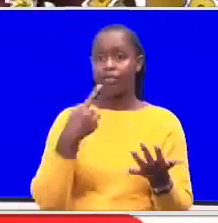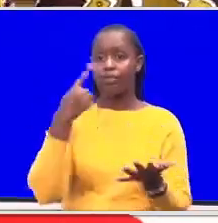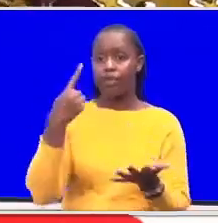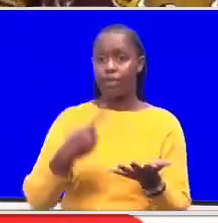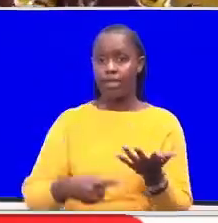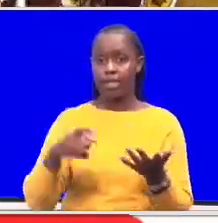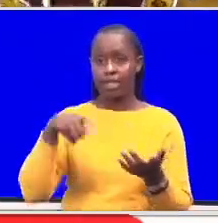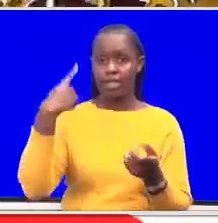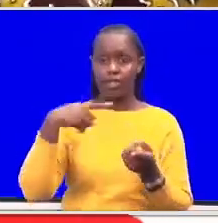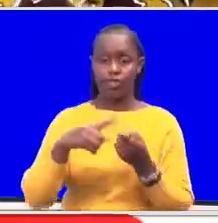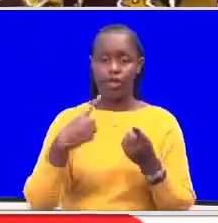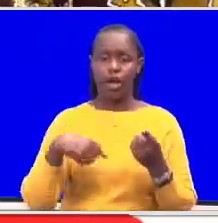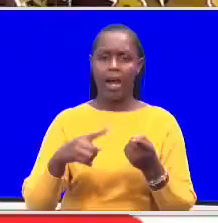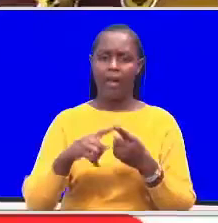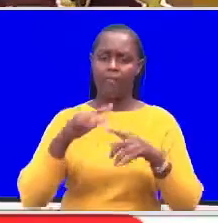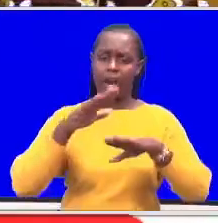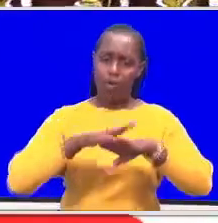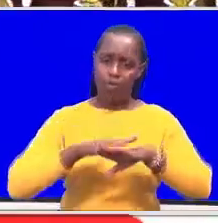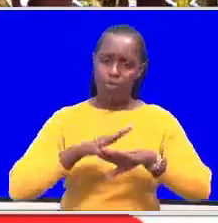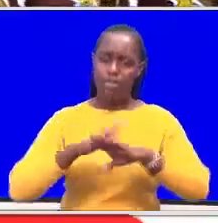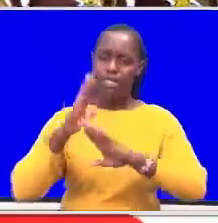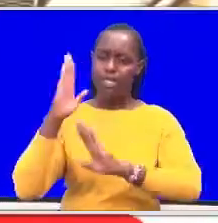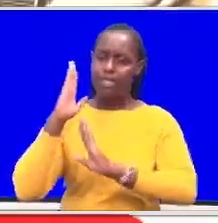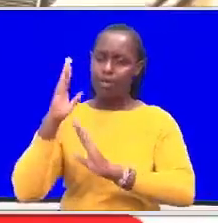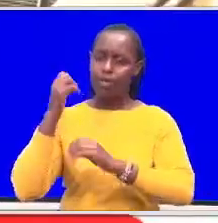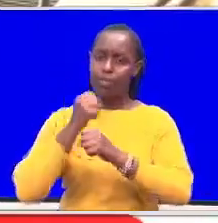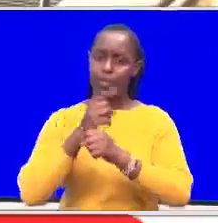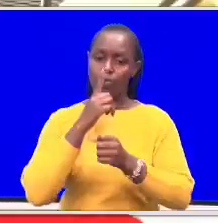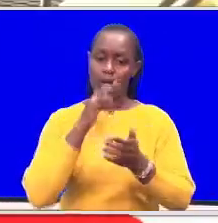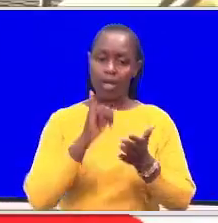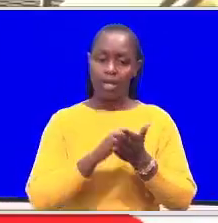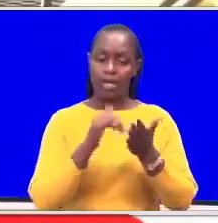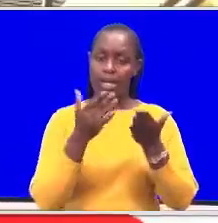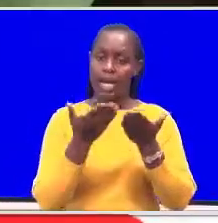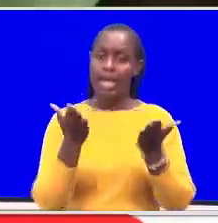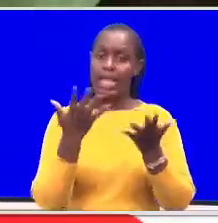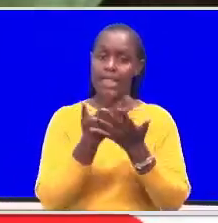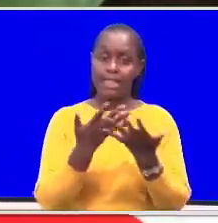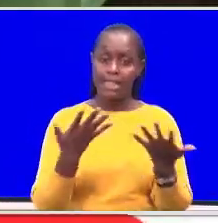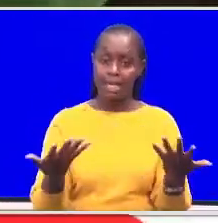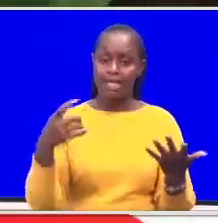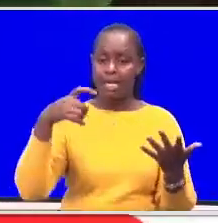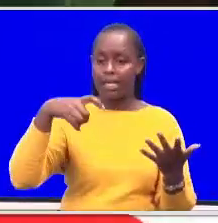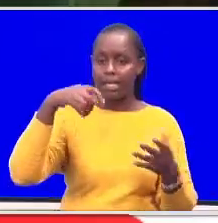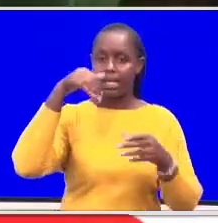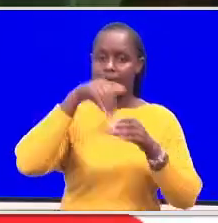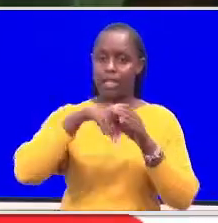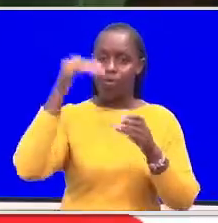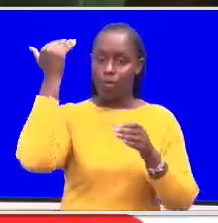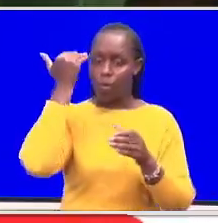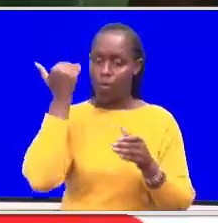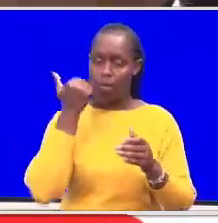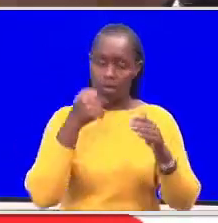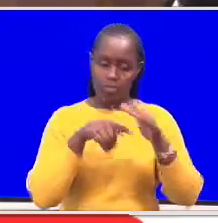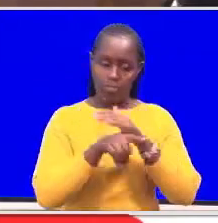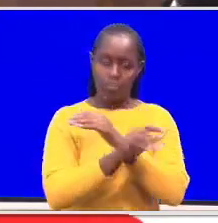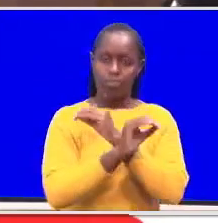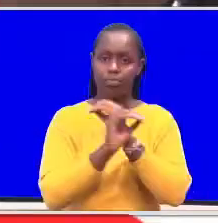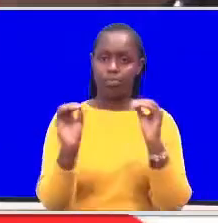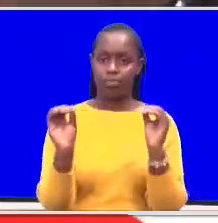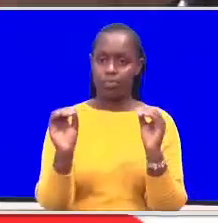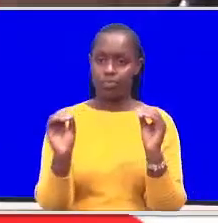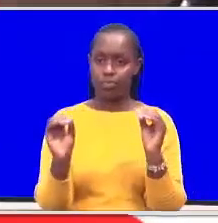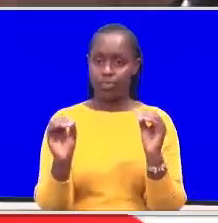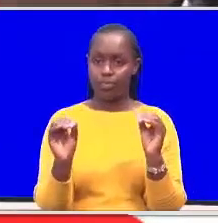utekelezaji dhabiti wa utaratibu wa usalama ili kuhakikisha kuwa vifaa visivyotakikana kutini haviingii humo.